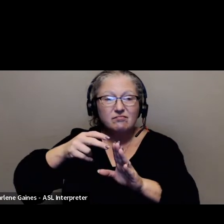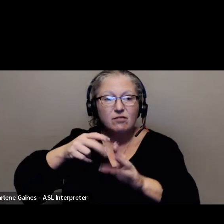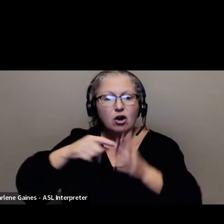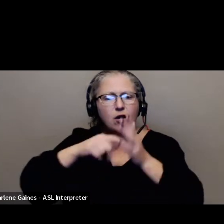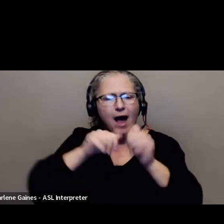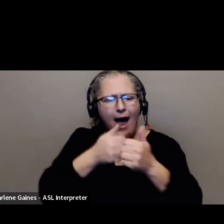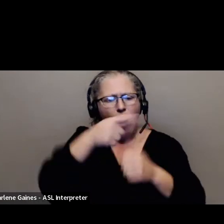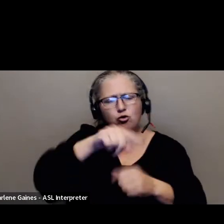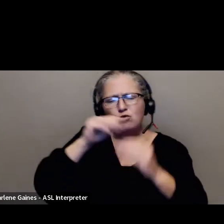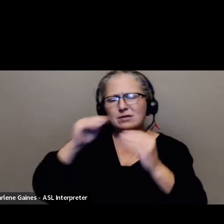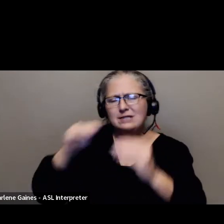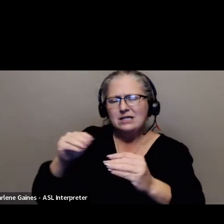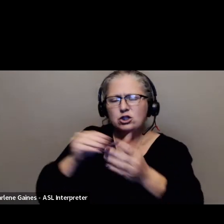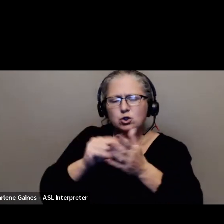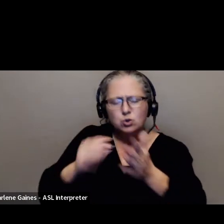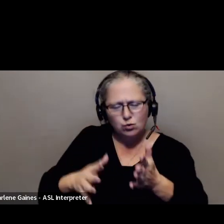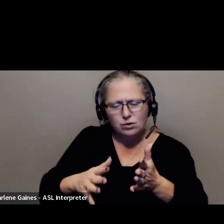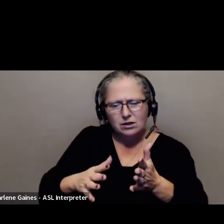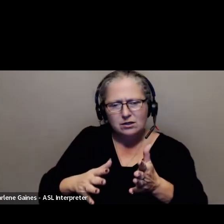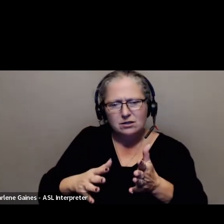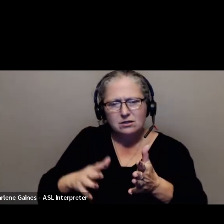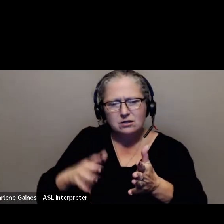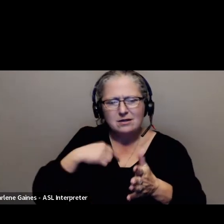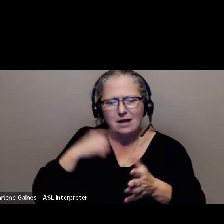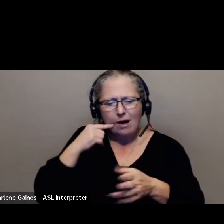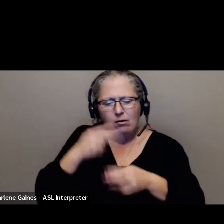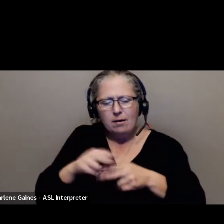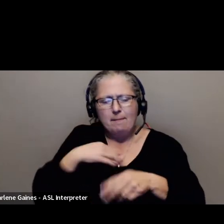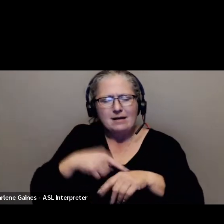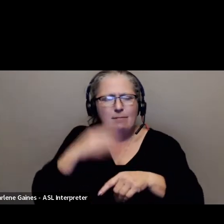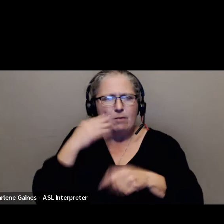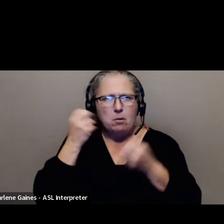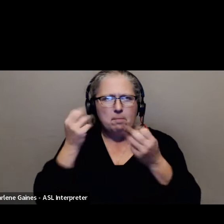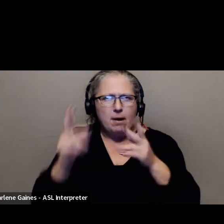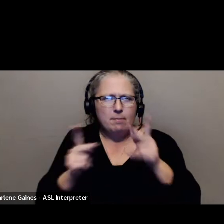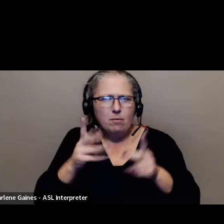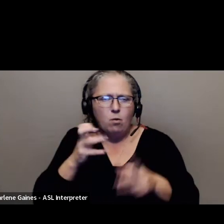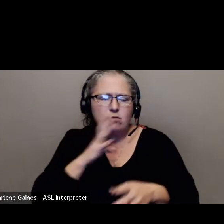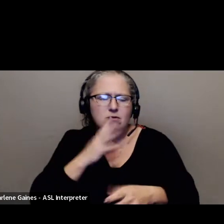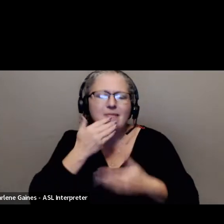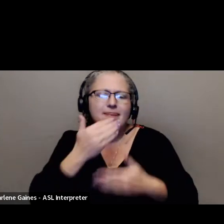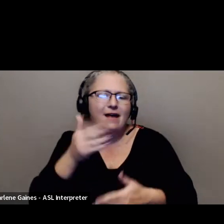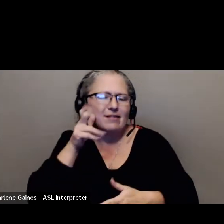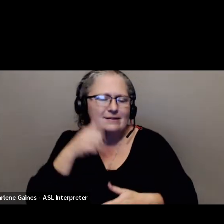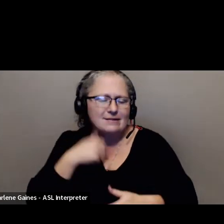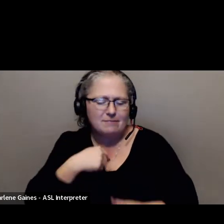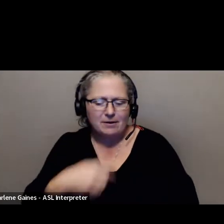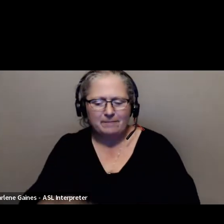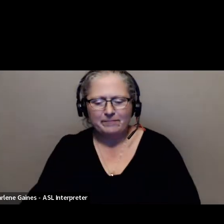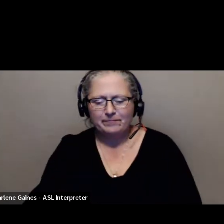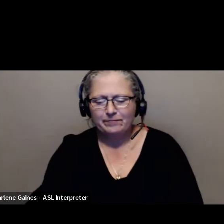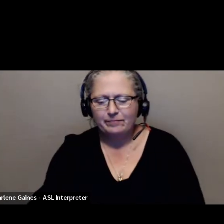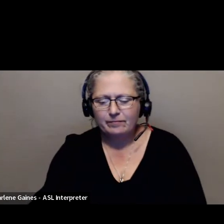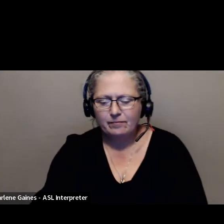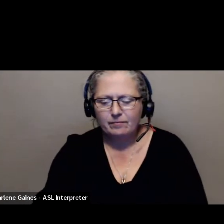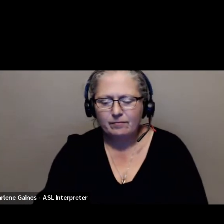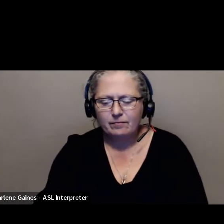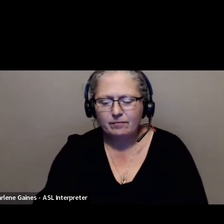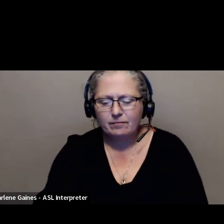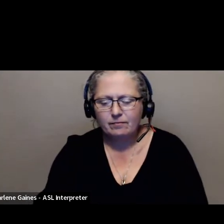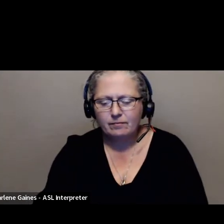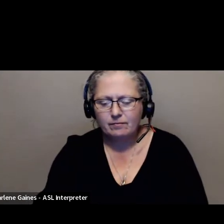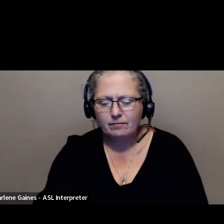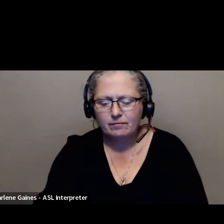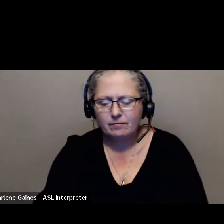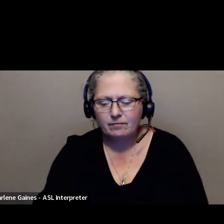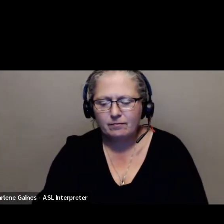your students. I'll yield my time because I know there's a lot of other people who want to speak. Thanks for hearing me out. Thank you very much.